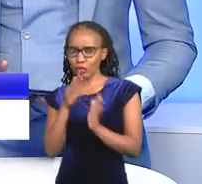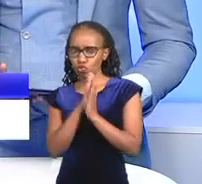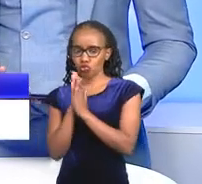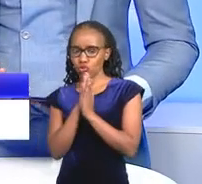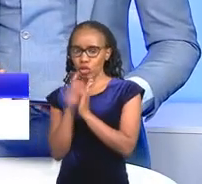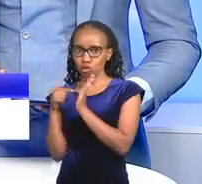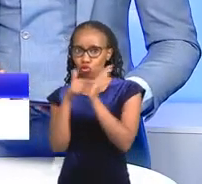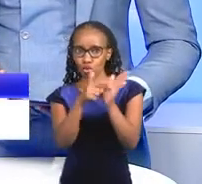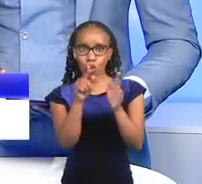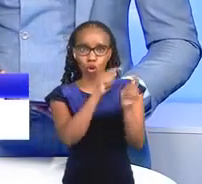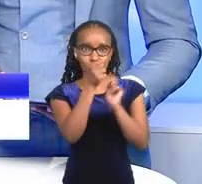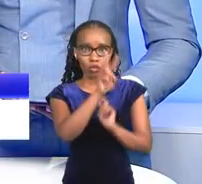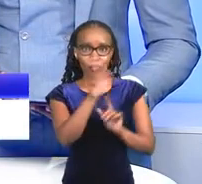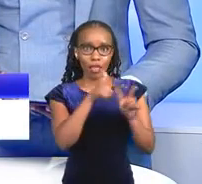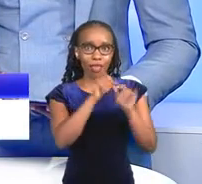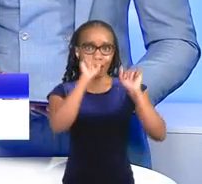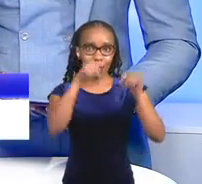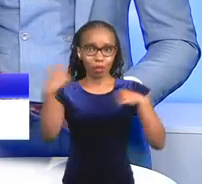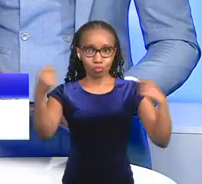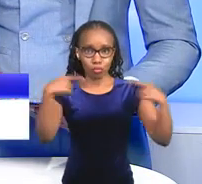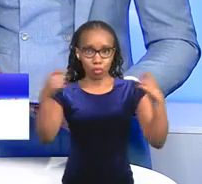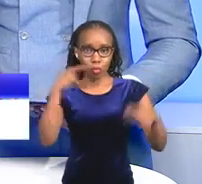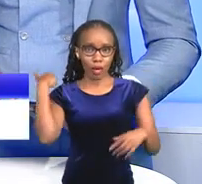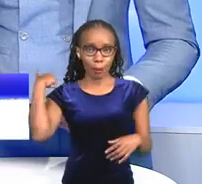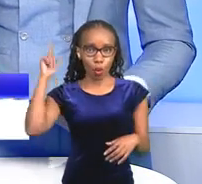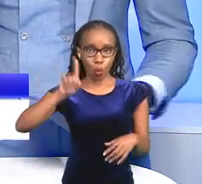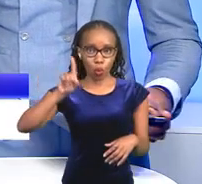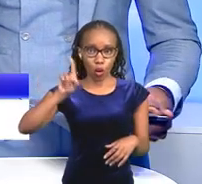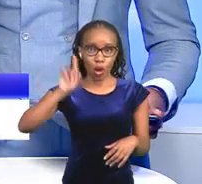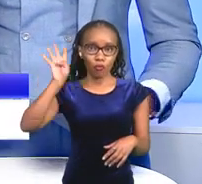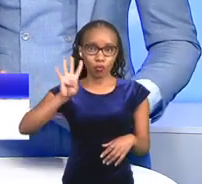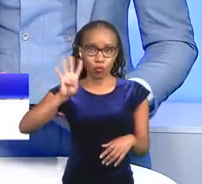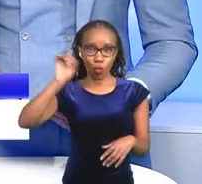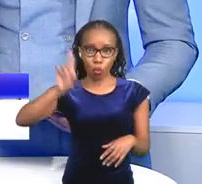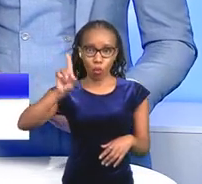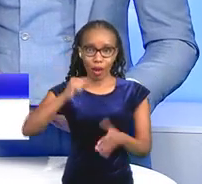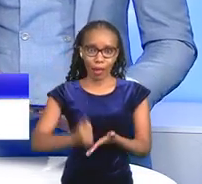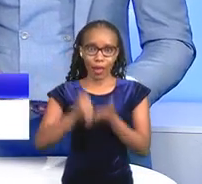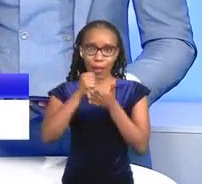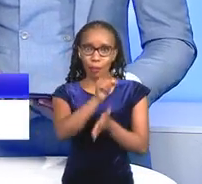be aired, be sure to reach us via 111-444-111, and we'll be gladly there to help